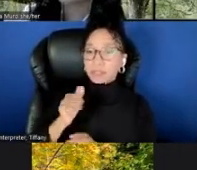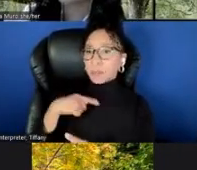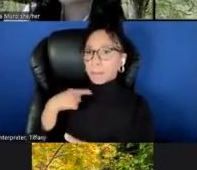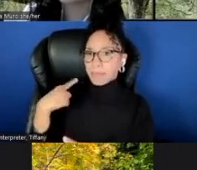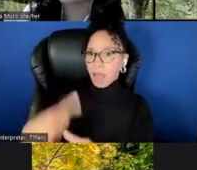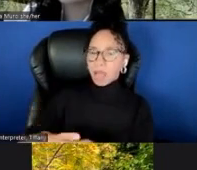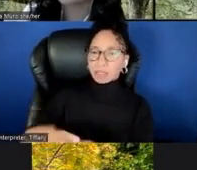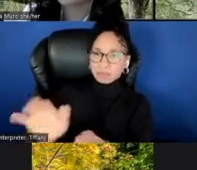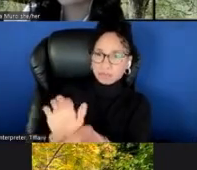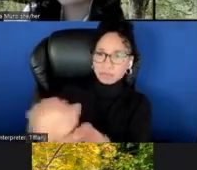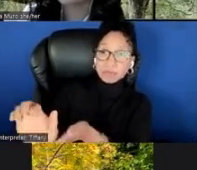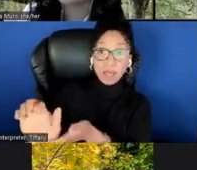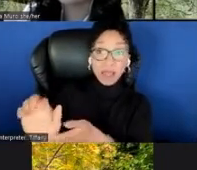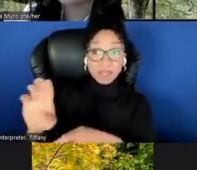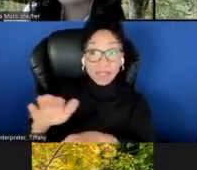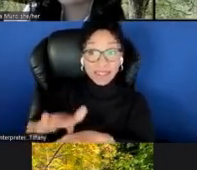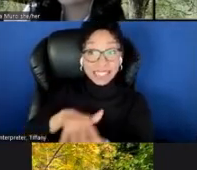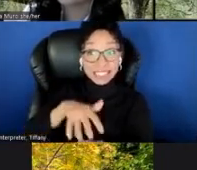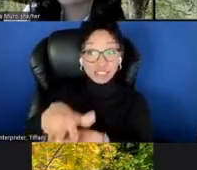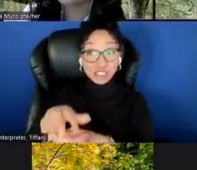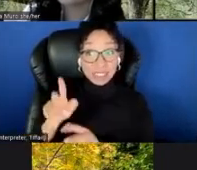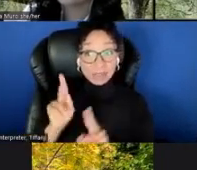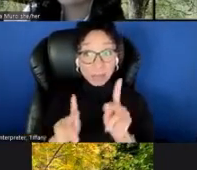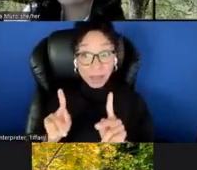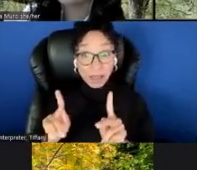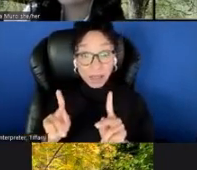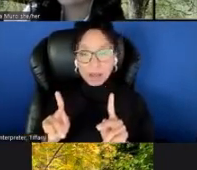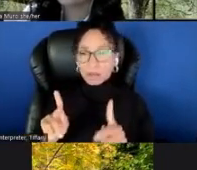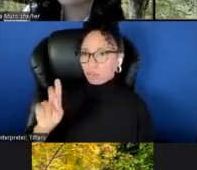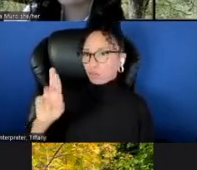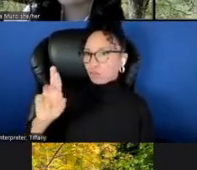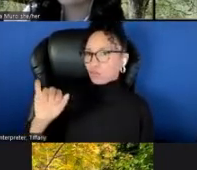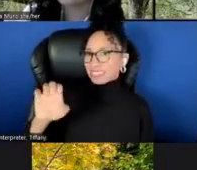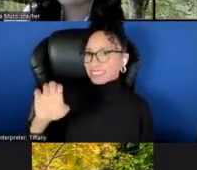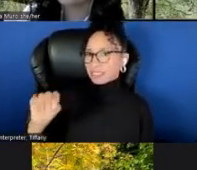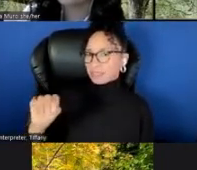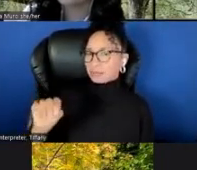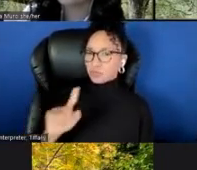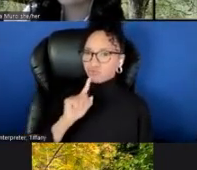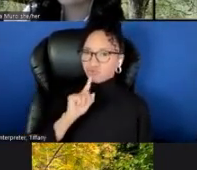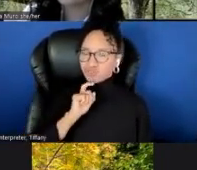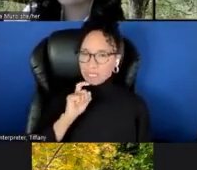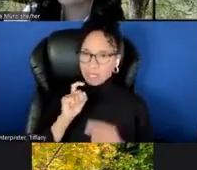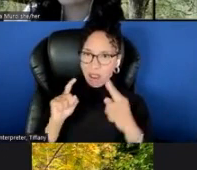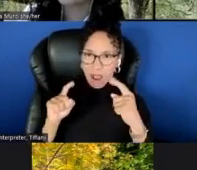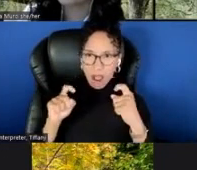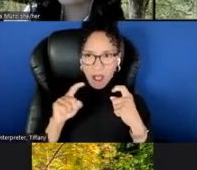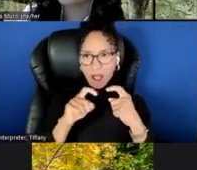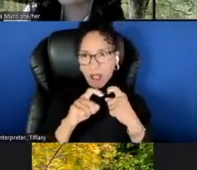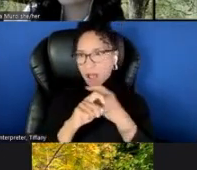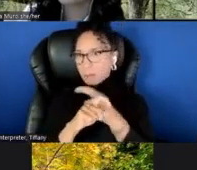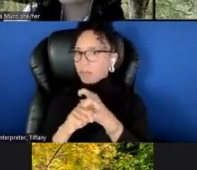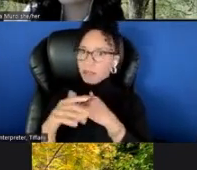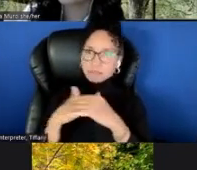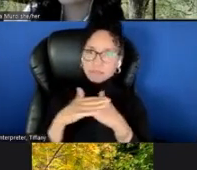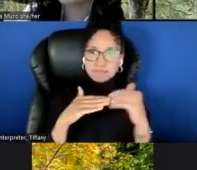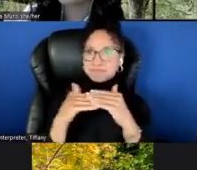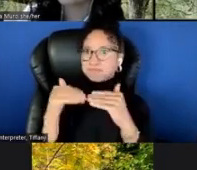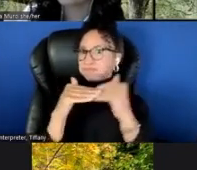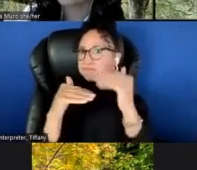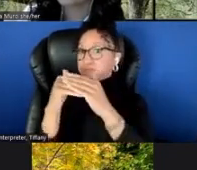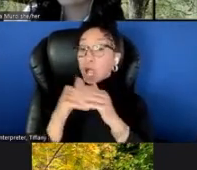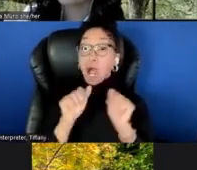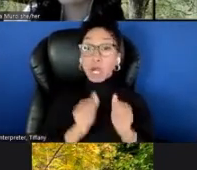Africans, racism is a complex structure that operates like at an individual level,